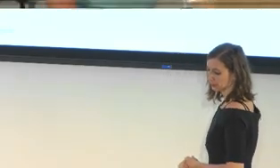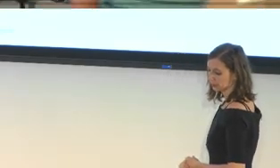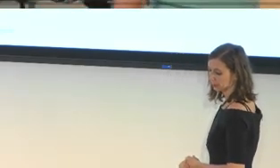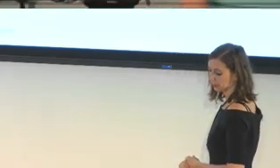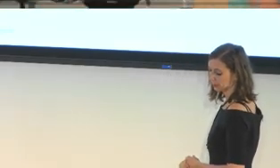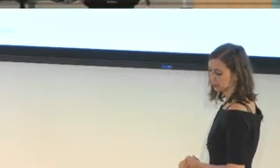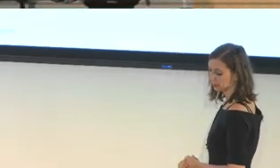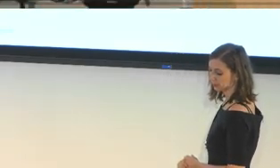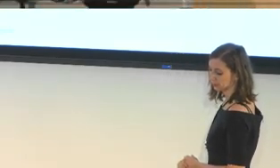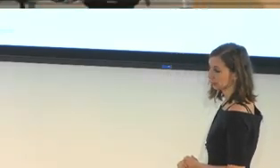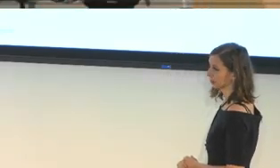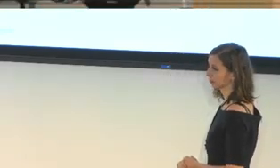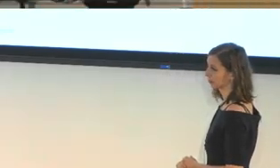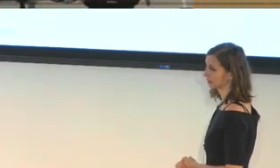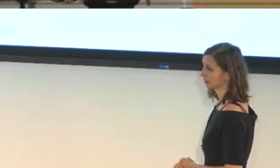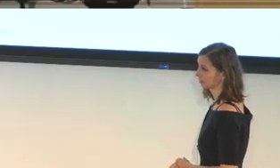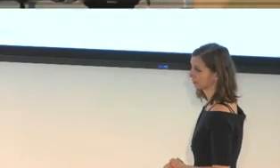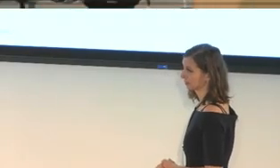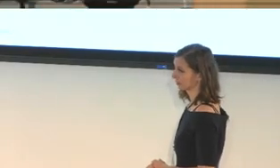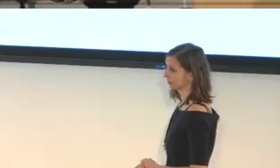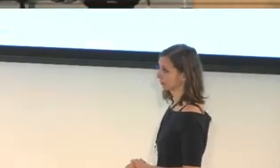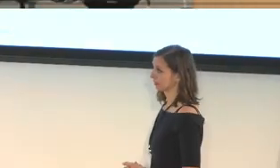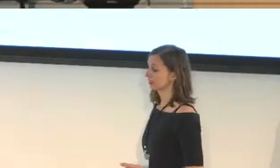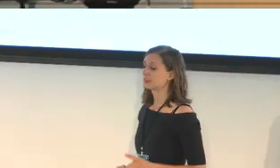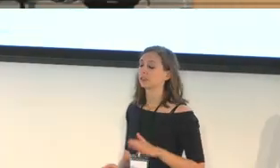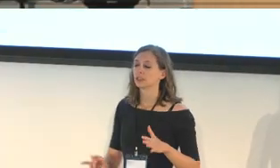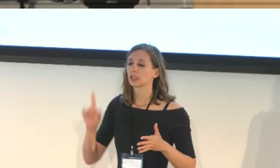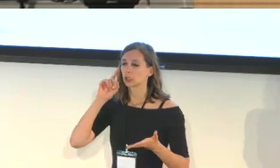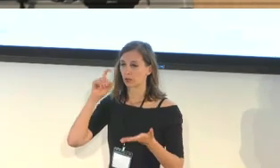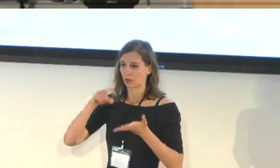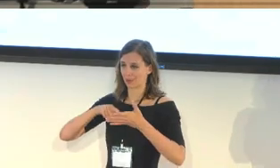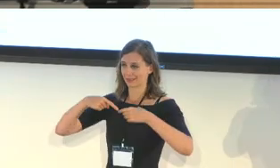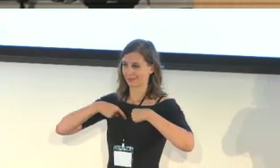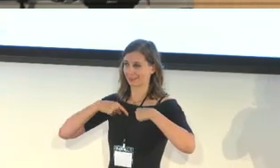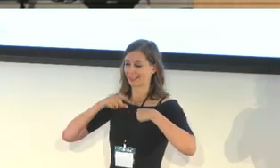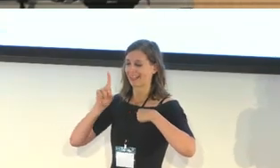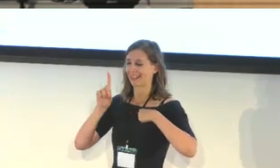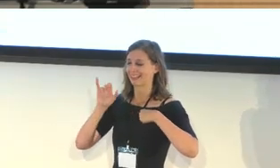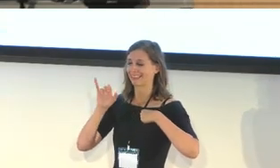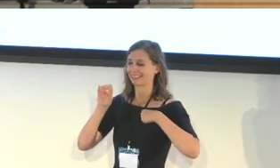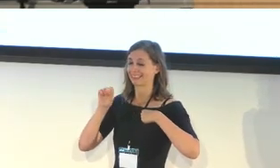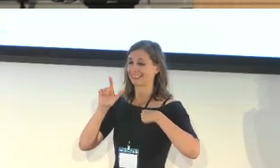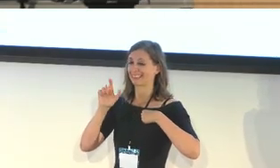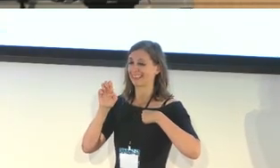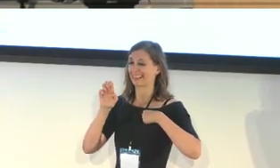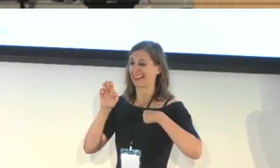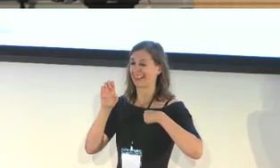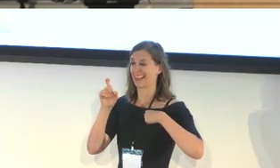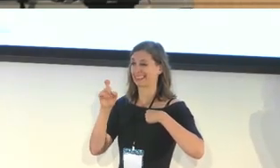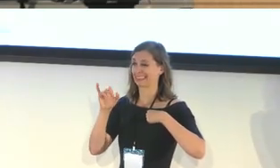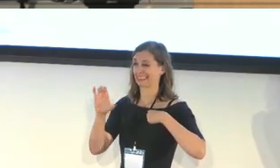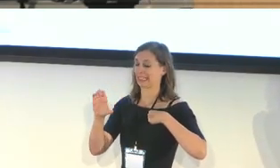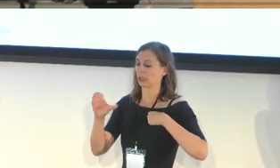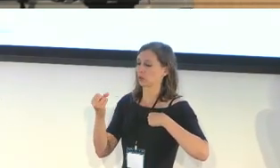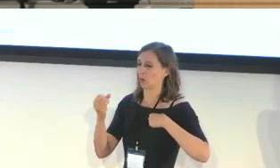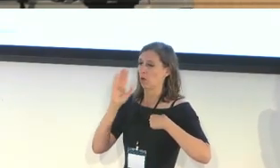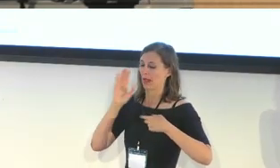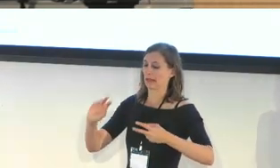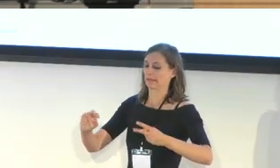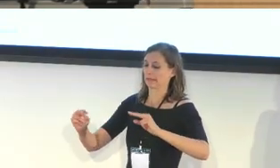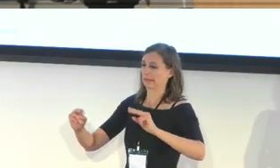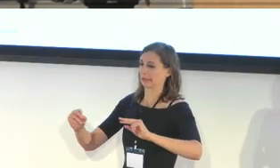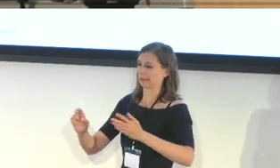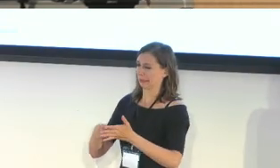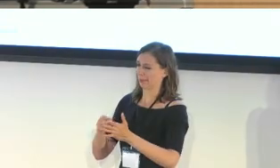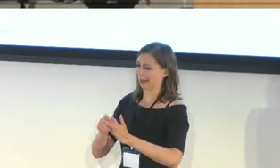what percentage rate digital ownership as important? You're gonna notice my dyslexia coming in quite a lot when I'm reading slides, so I apologize in advance. And finally,